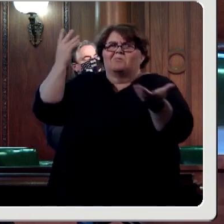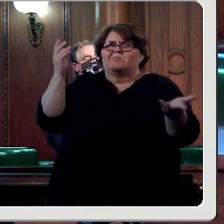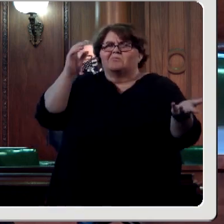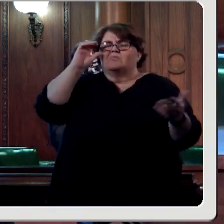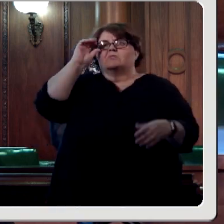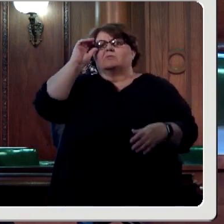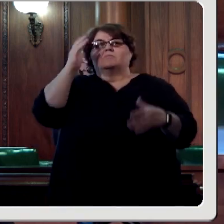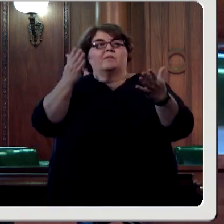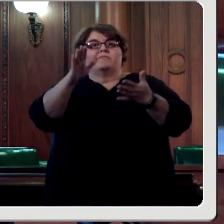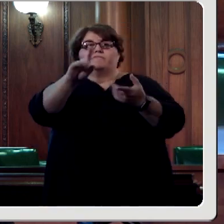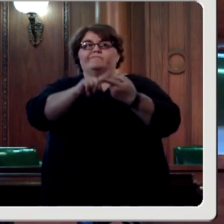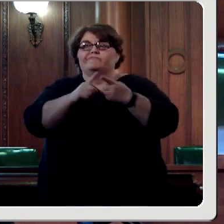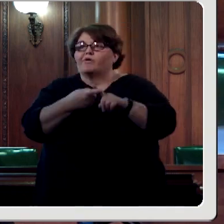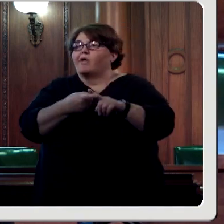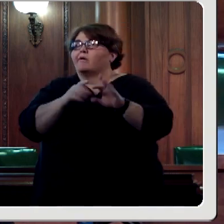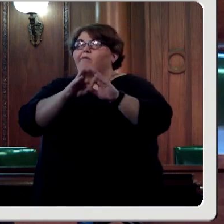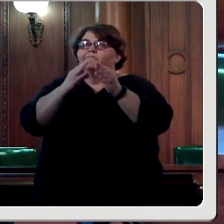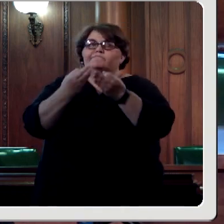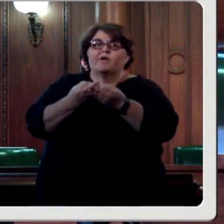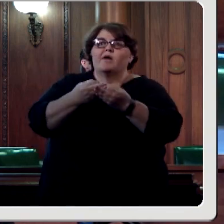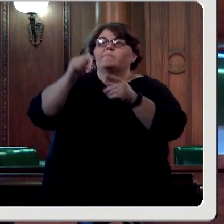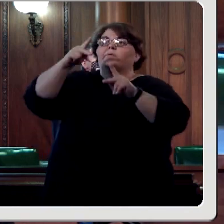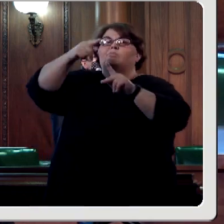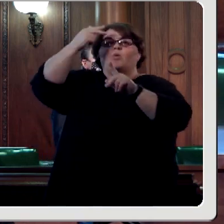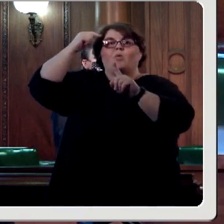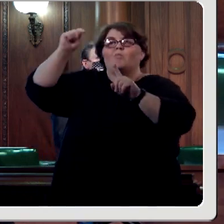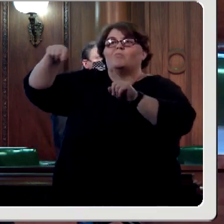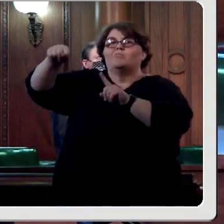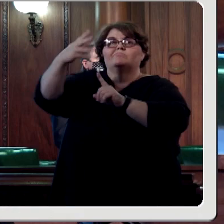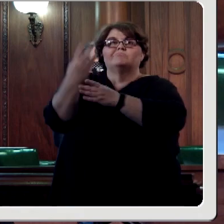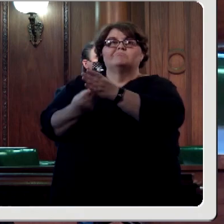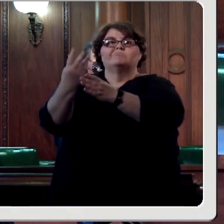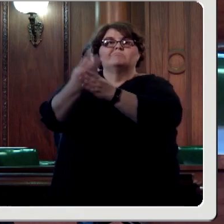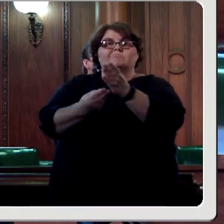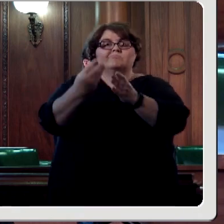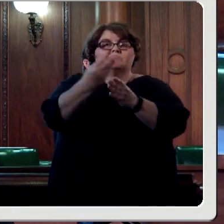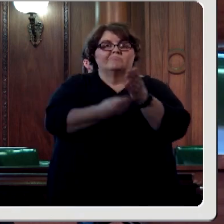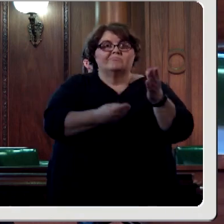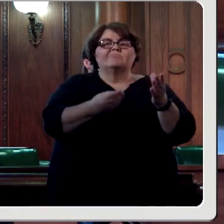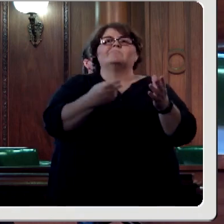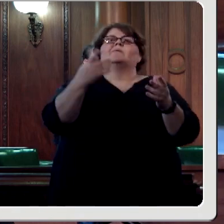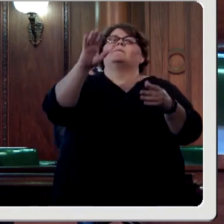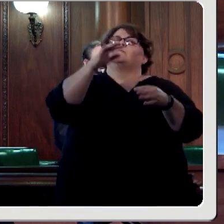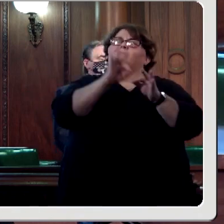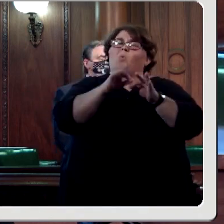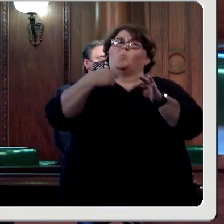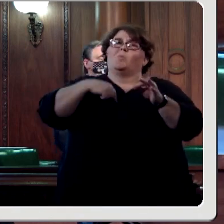collaboratively, accurately, informed by science, and in a timely fashion.